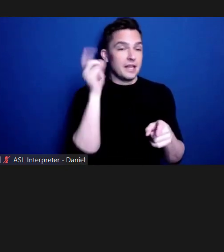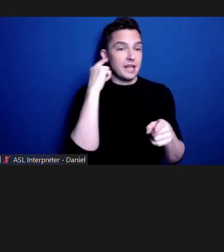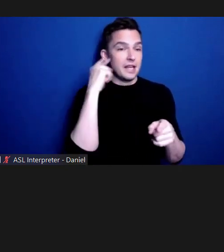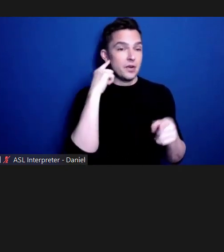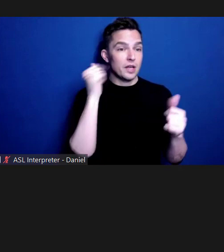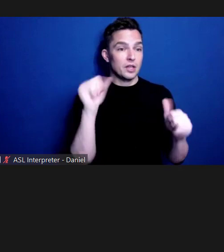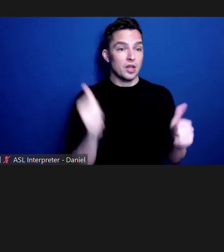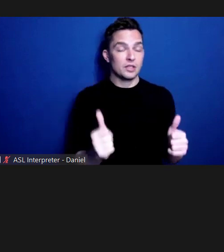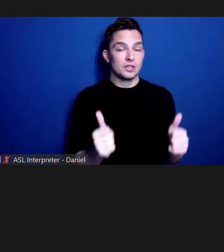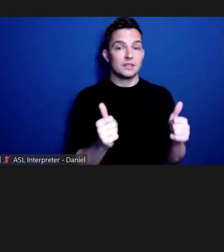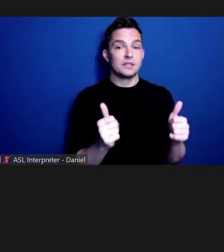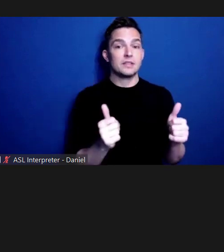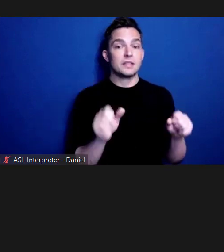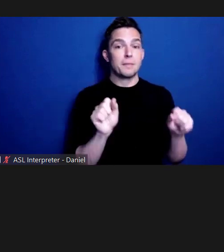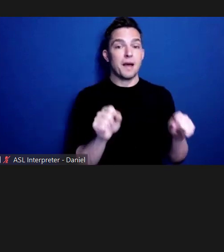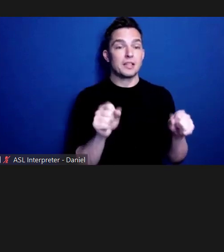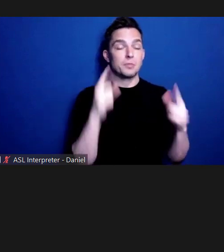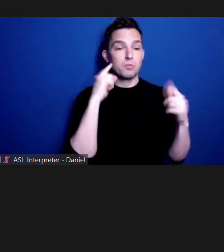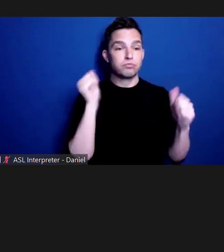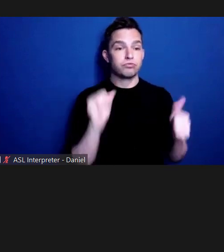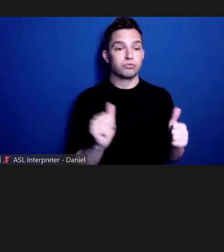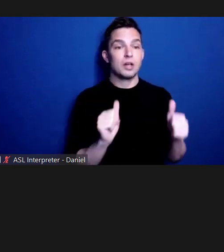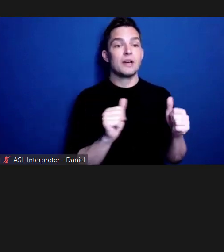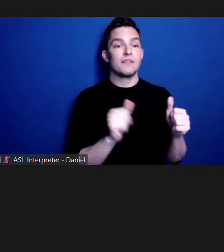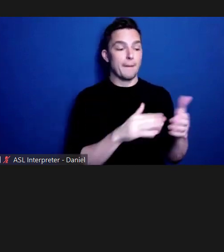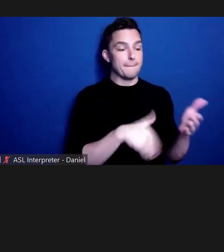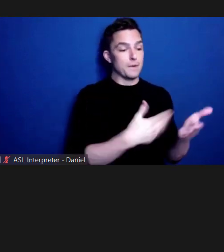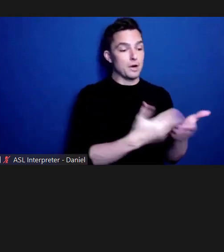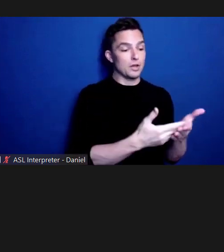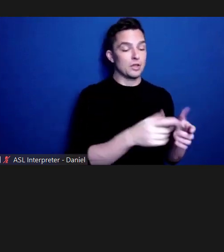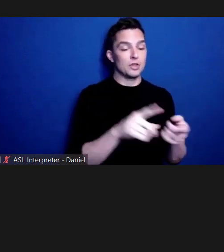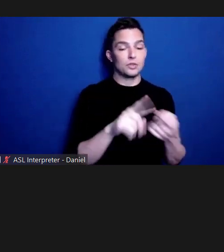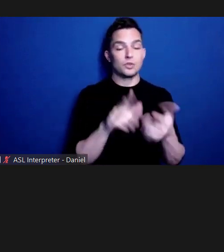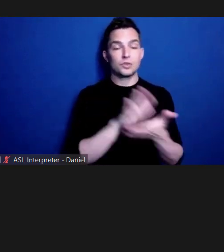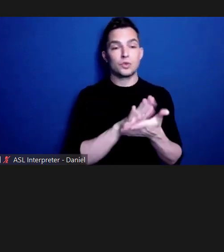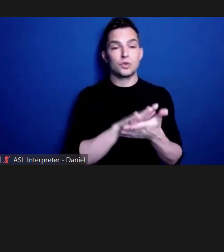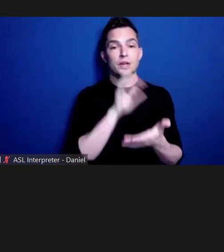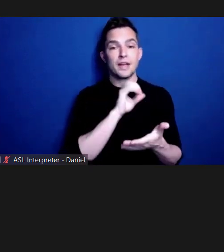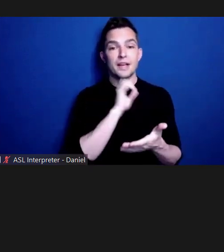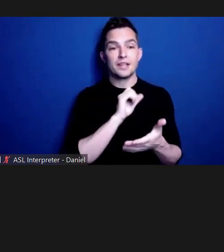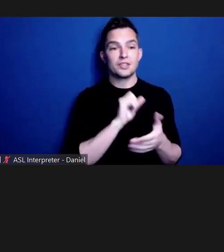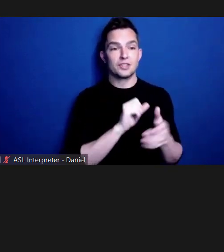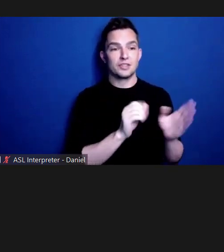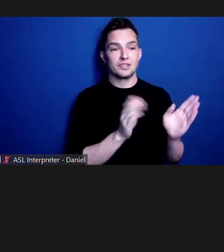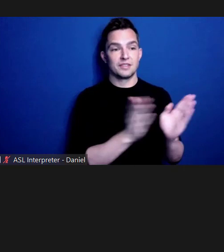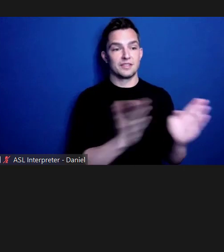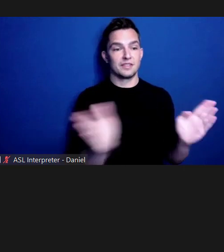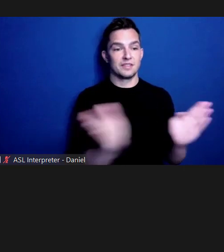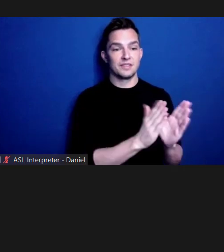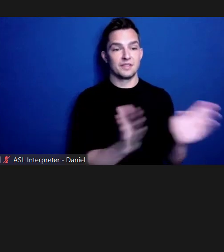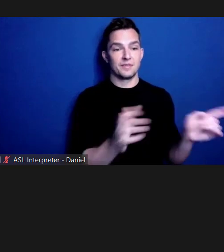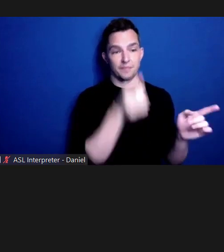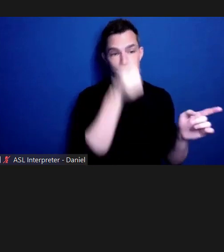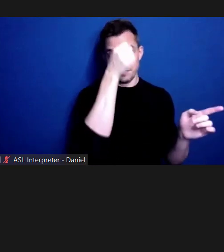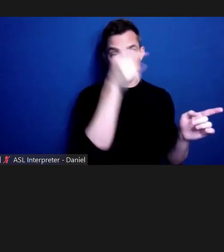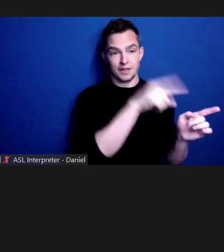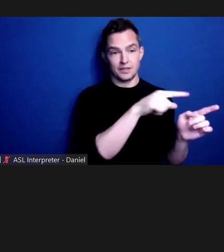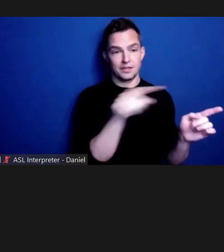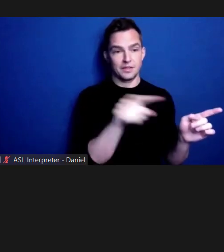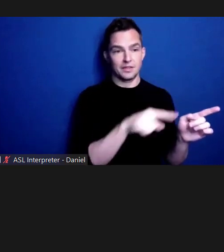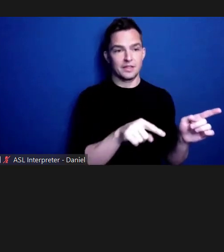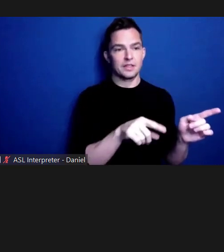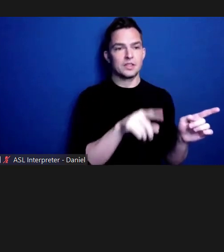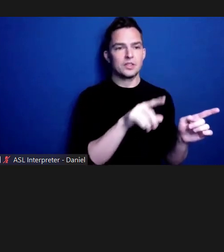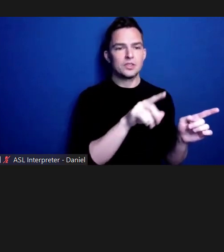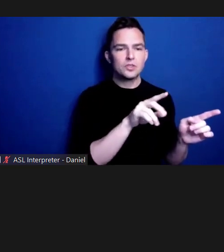between birth and school age, from 3 in 1,000 at birth that you see here to about 6 in 1,000